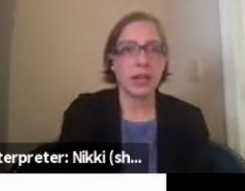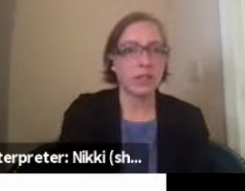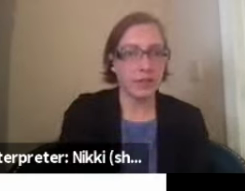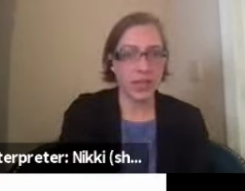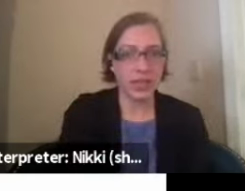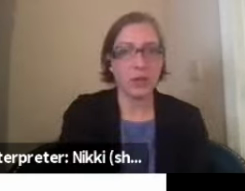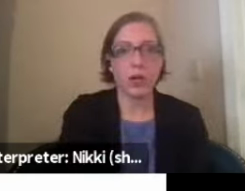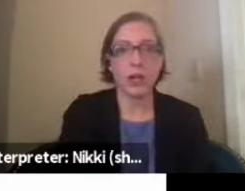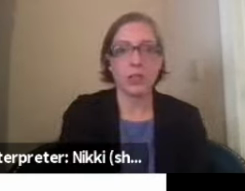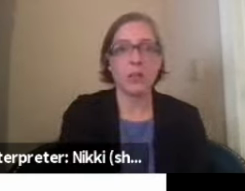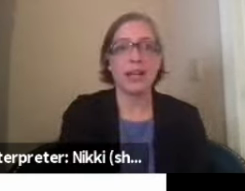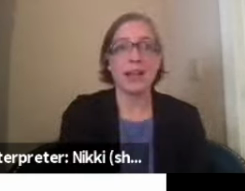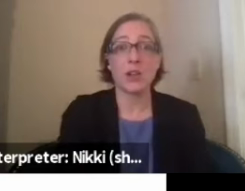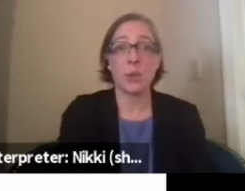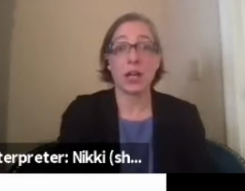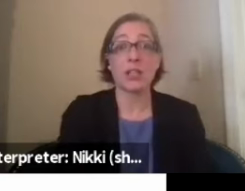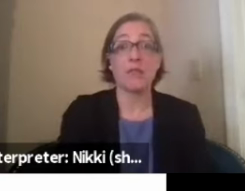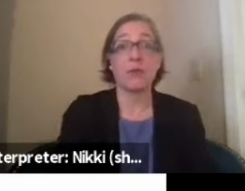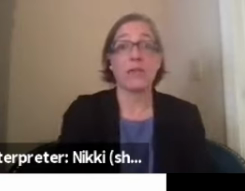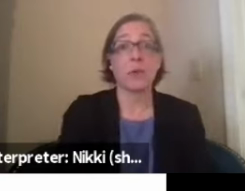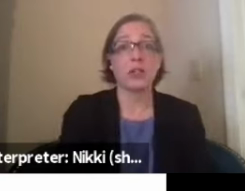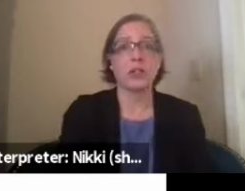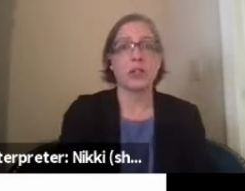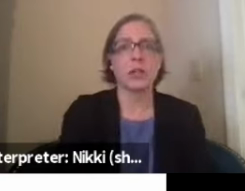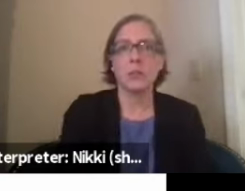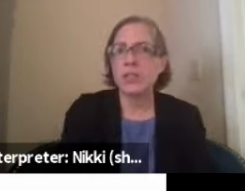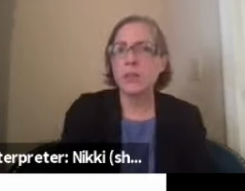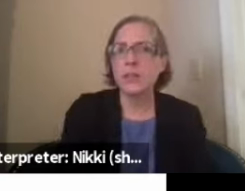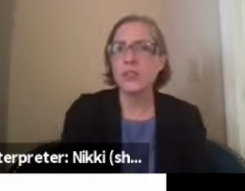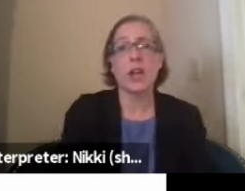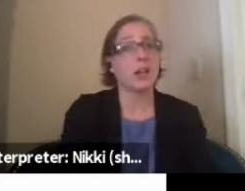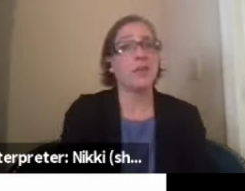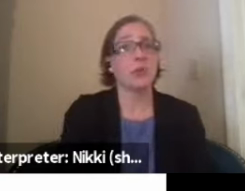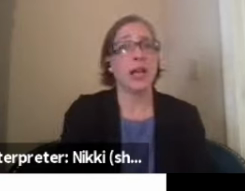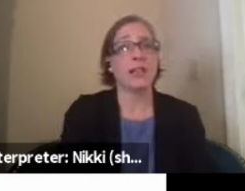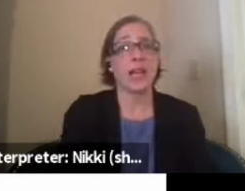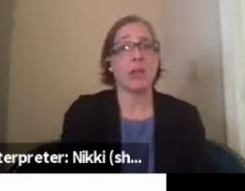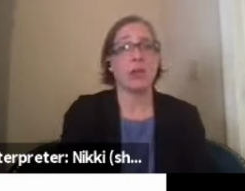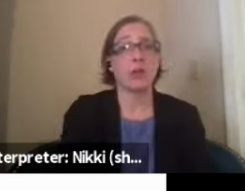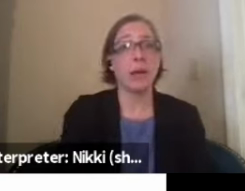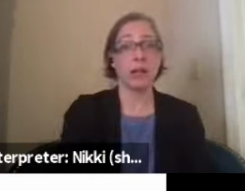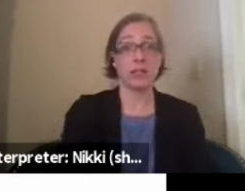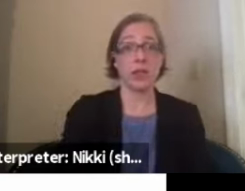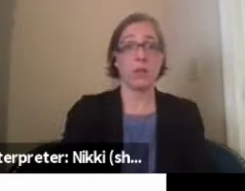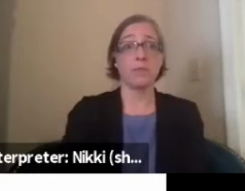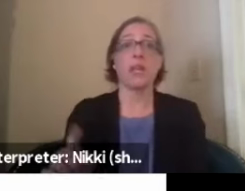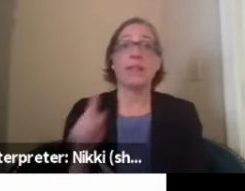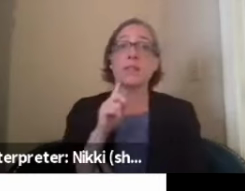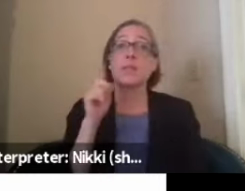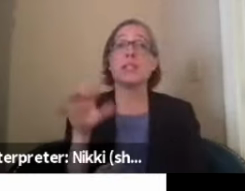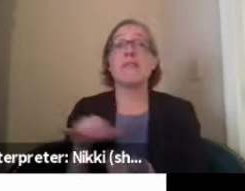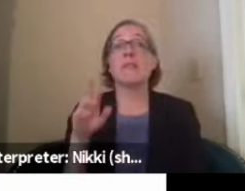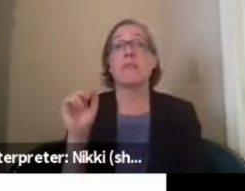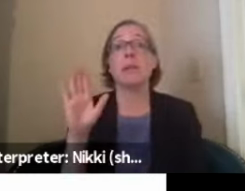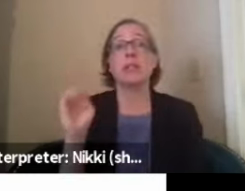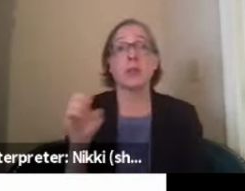us to have safe sex and wear condom and ask our parents if we have questions. But some of us are not comfortable asking our parents, though. This